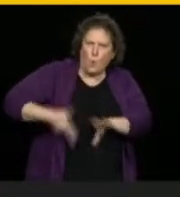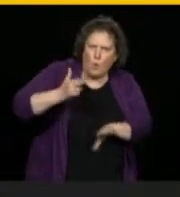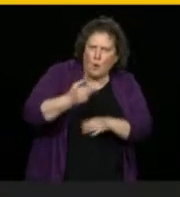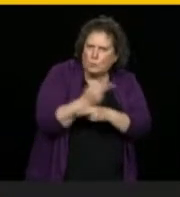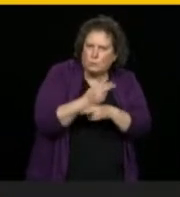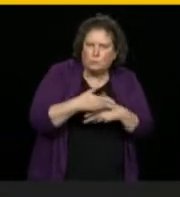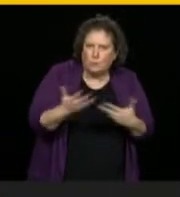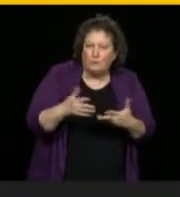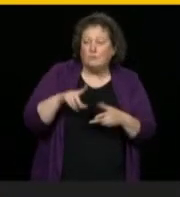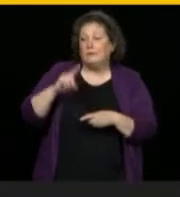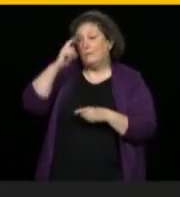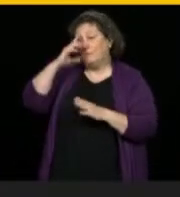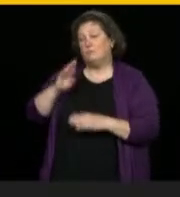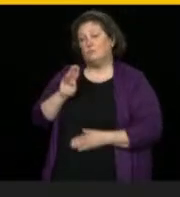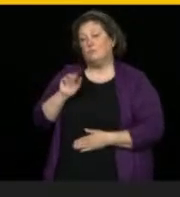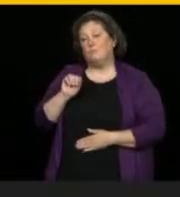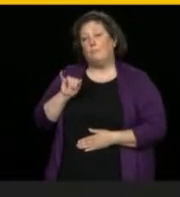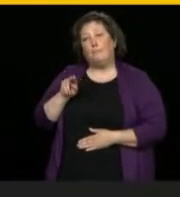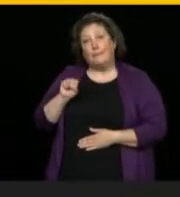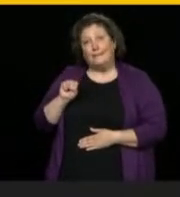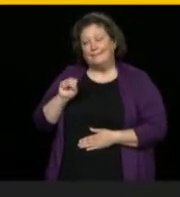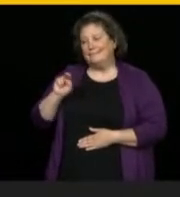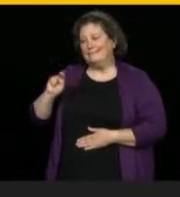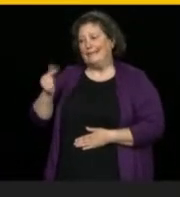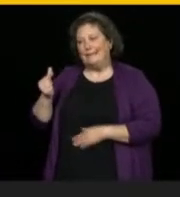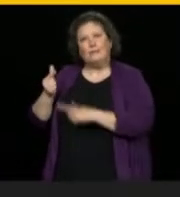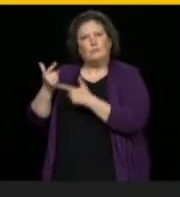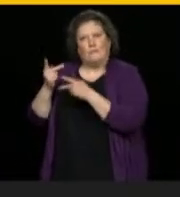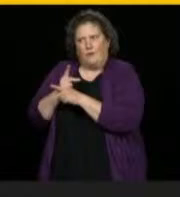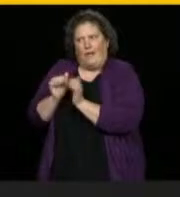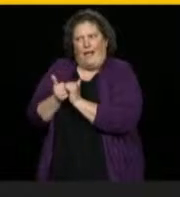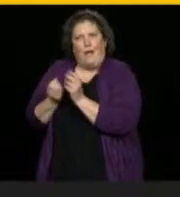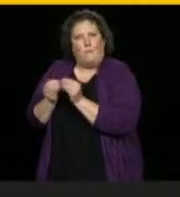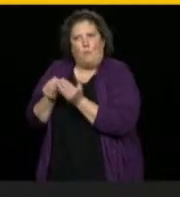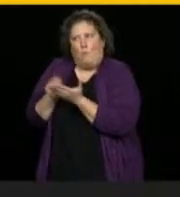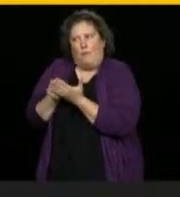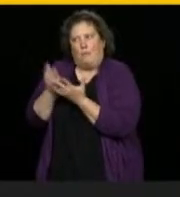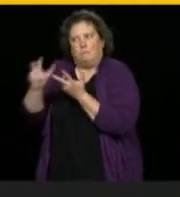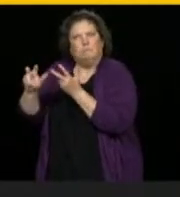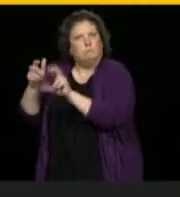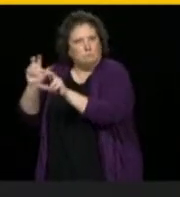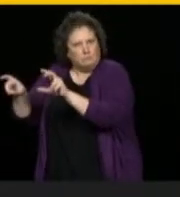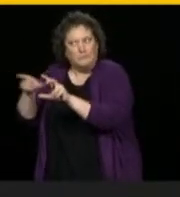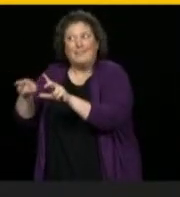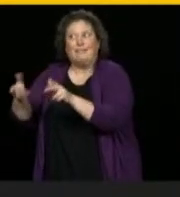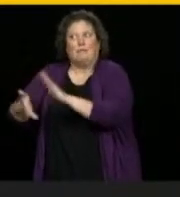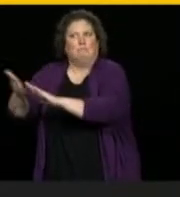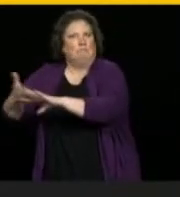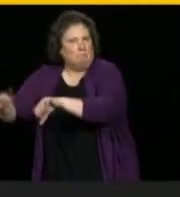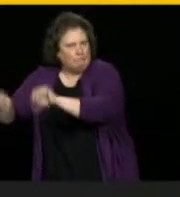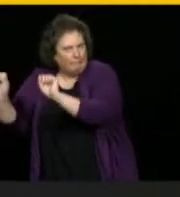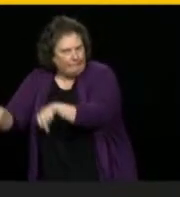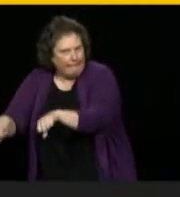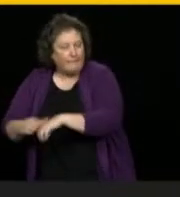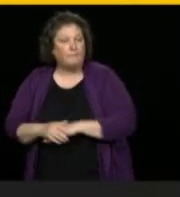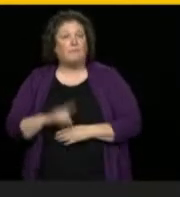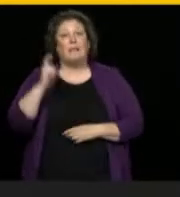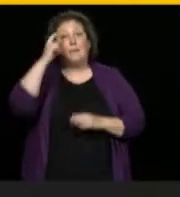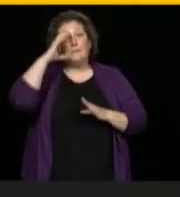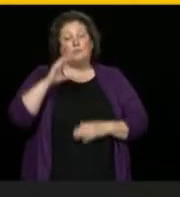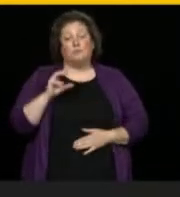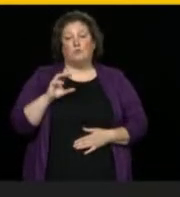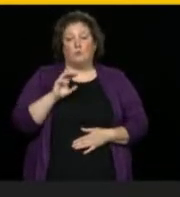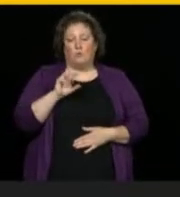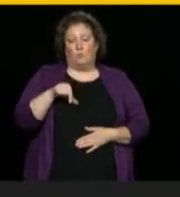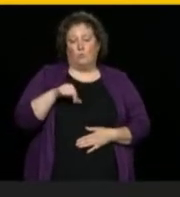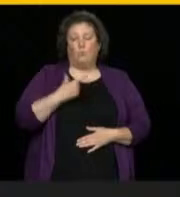and generating more capacity. Ministers Mendicino and Qualtrough are exploring ways to ensure better protection